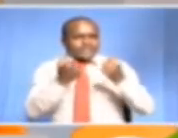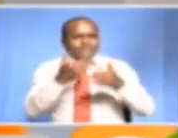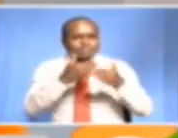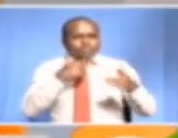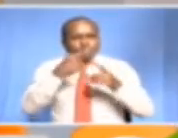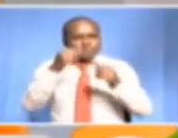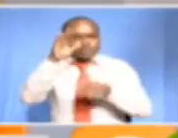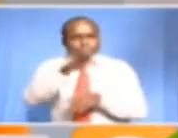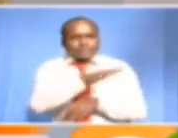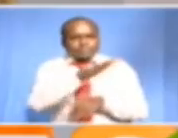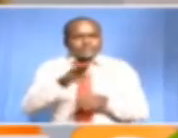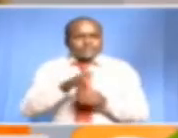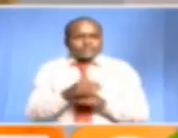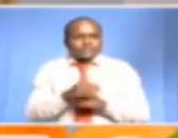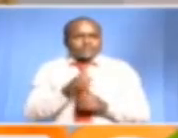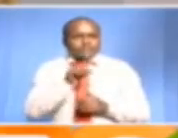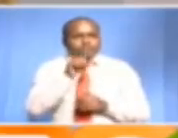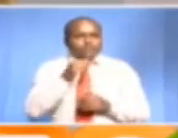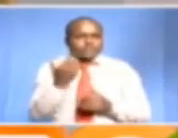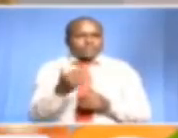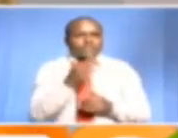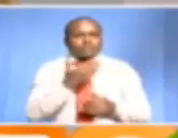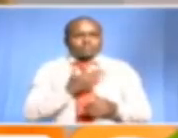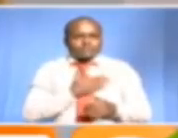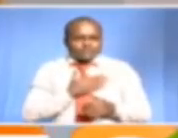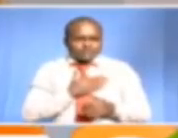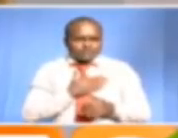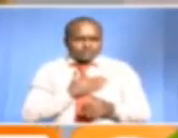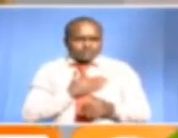So this child of mine, really, obviously,